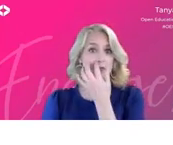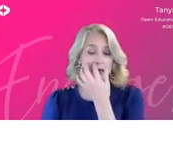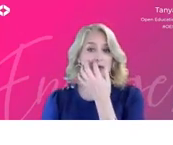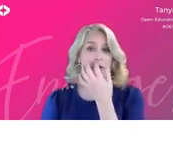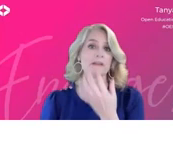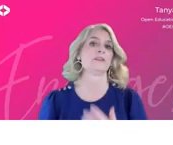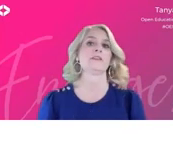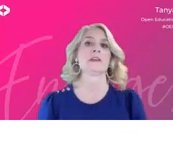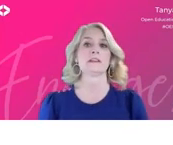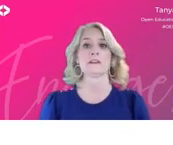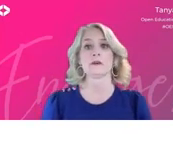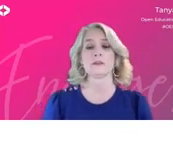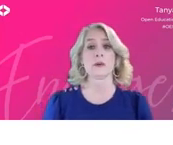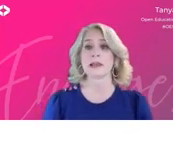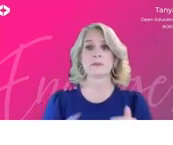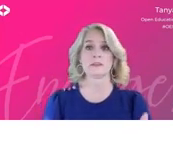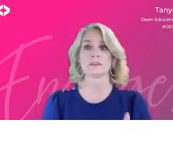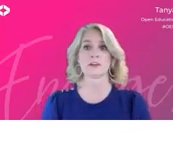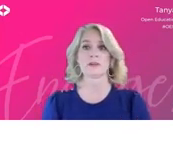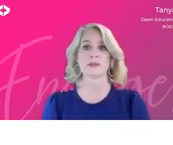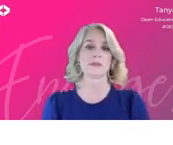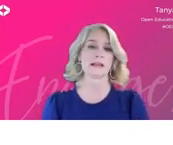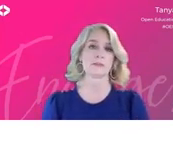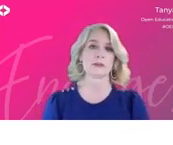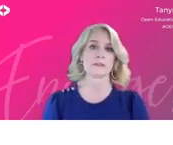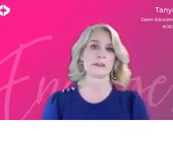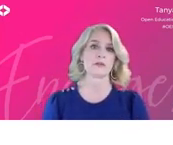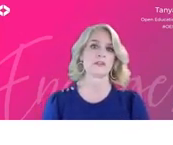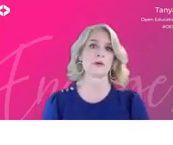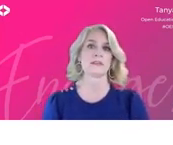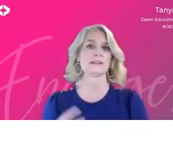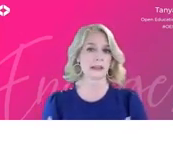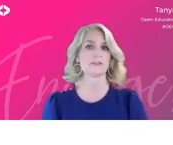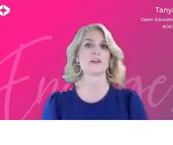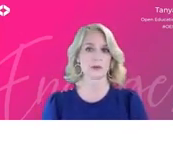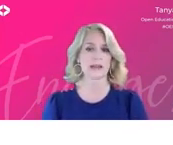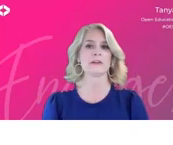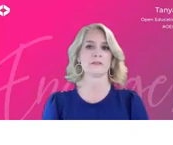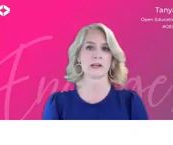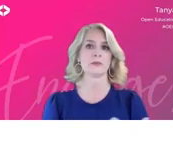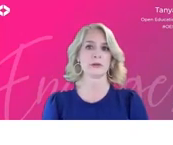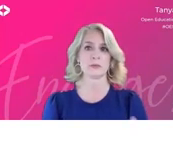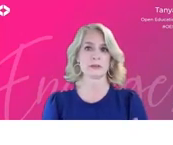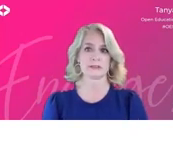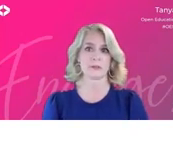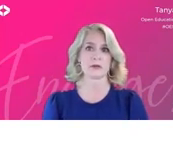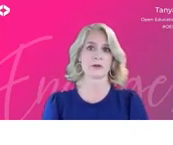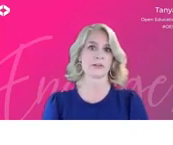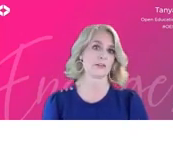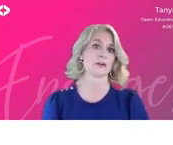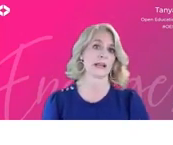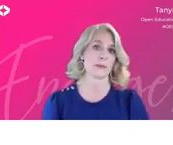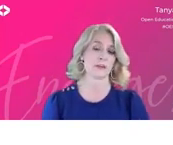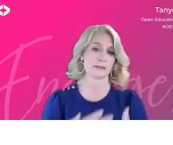We did, in fact, grant certificates to those who had to miss a session with a plausible excuse, but they did have to create their final renewable assignment